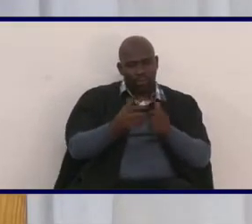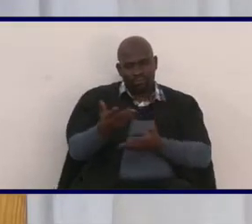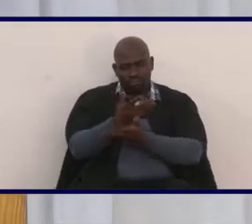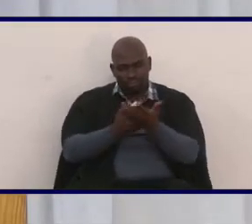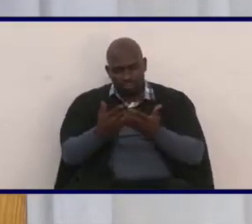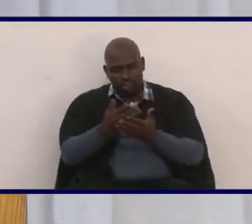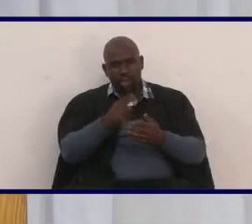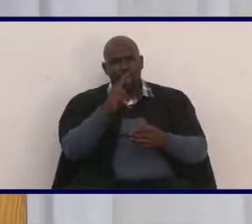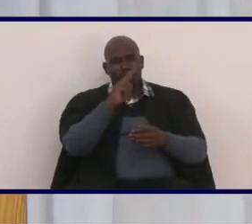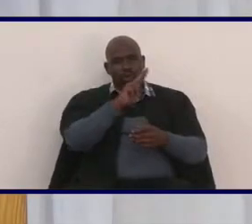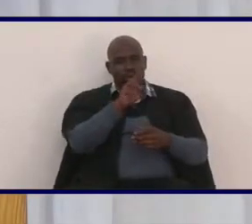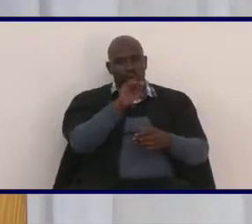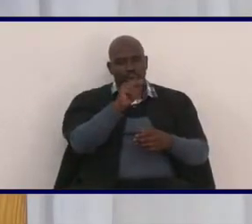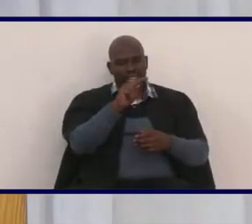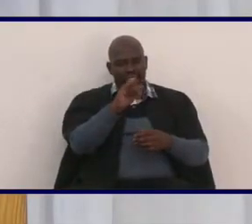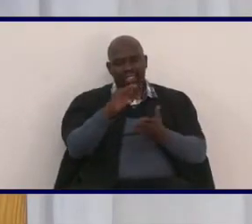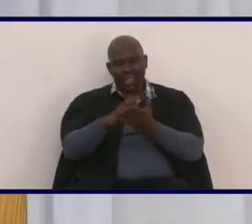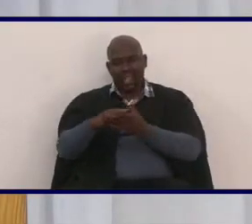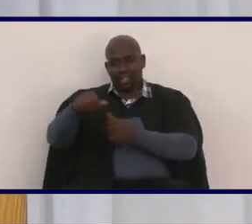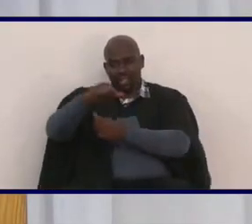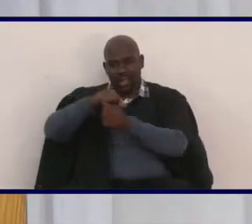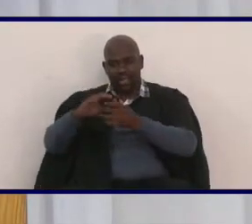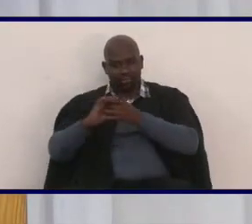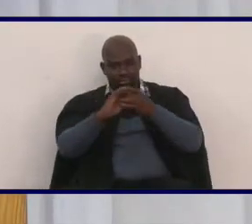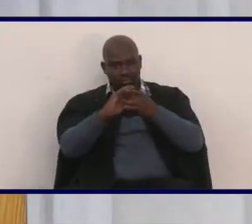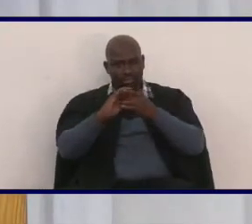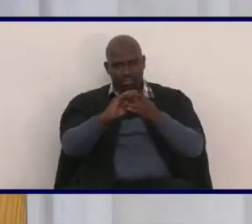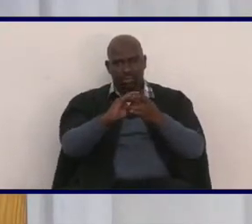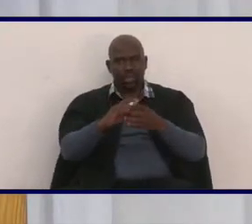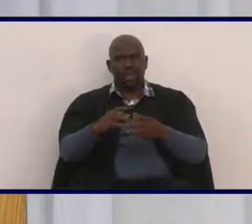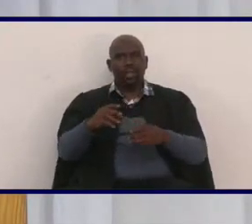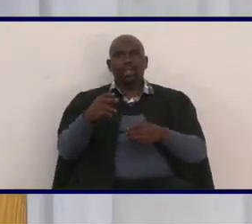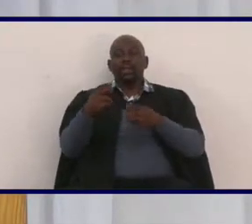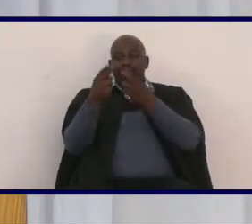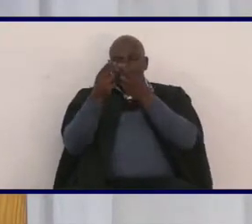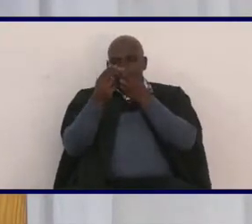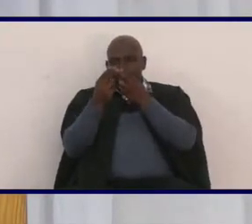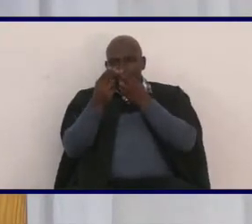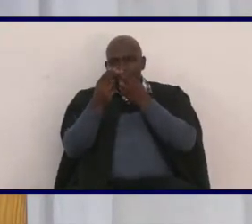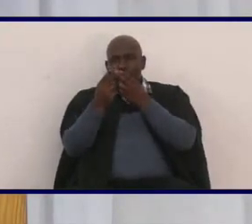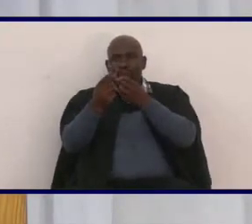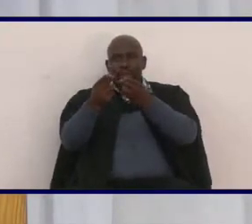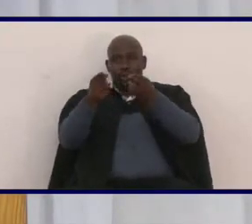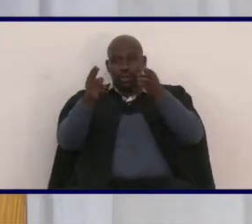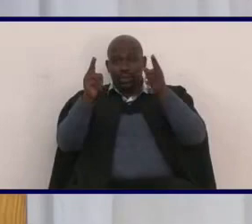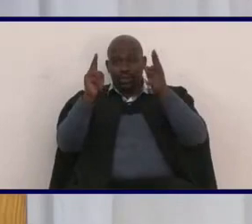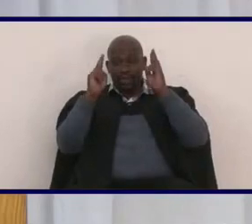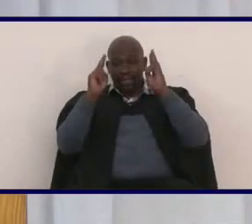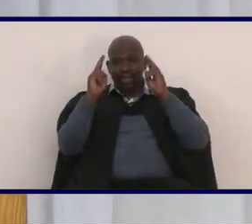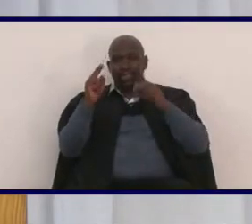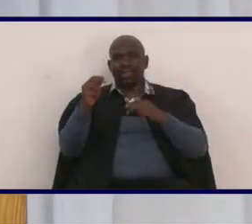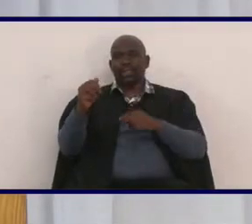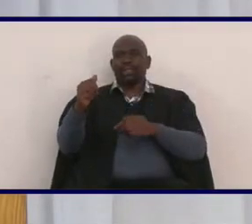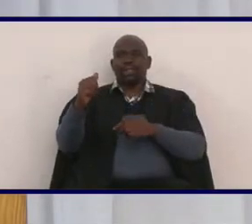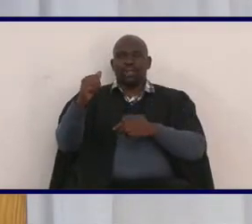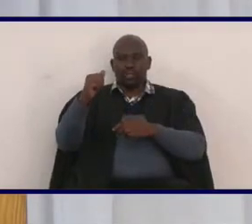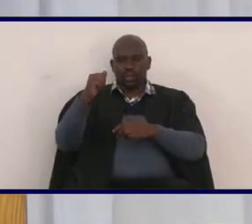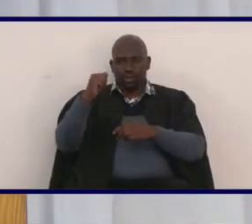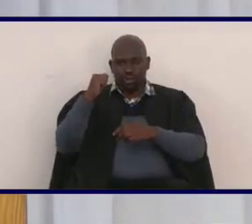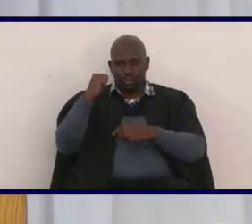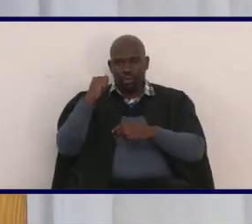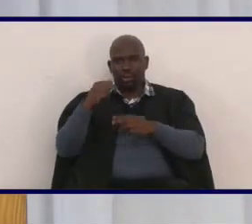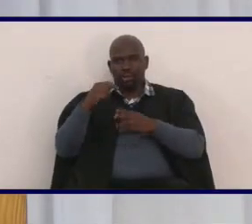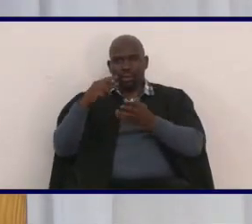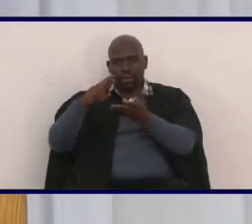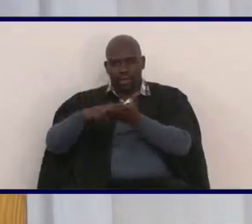human capabilities. University World News yesterday reported on a summit where it was argued that the